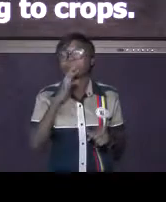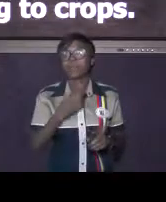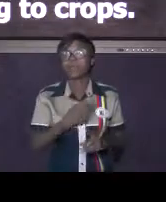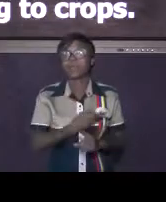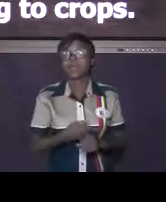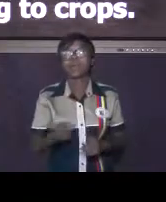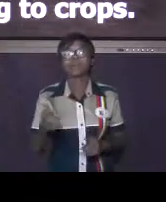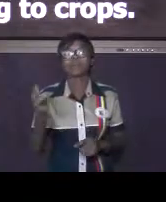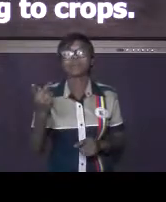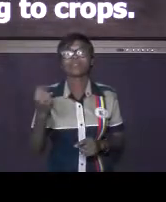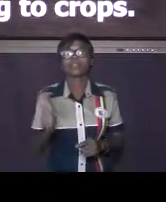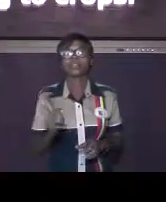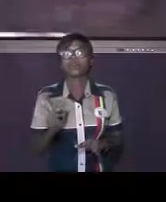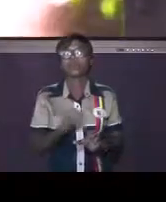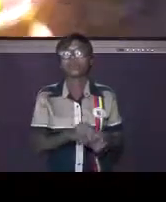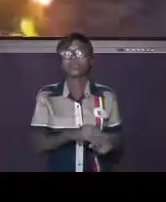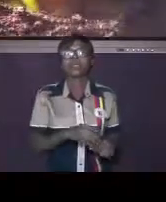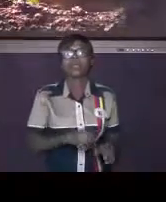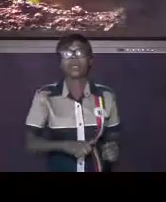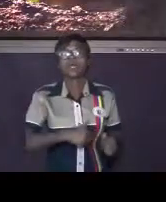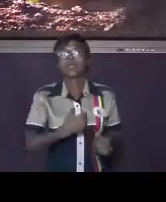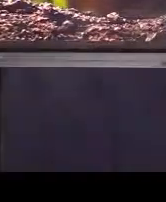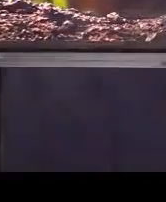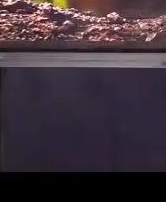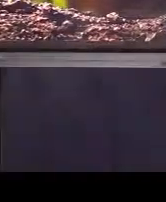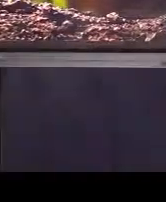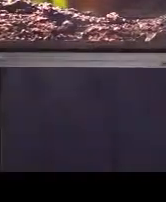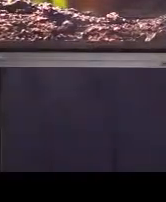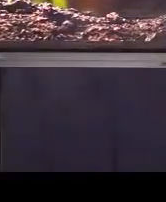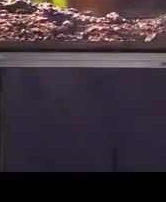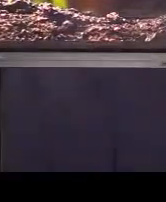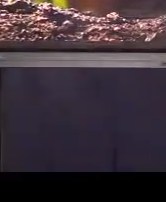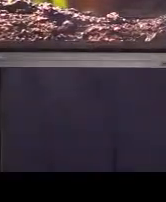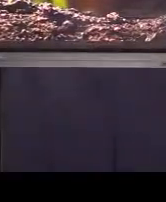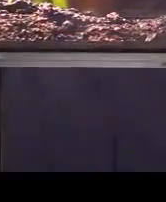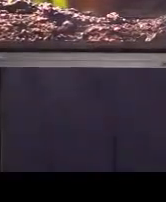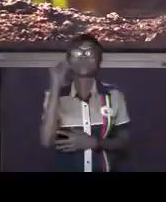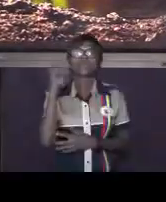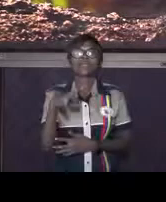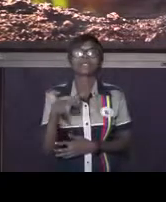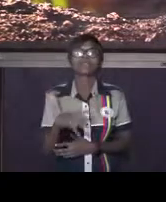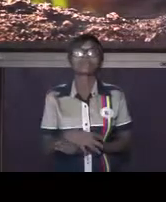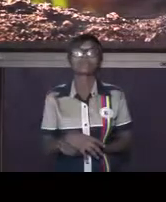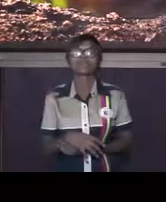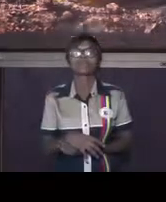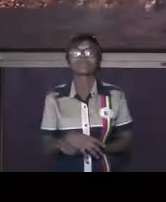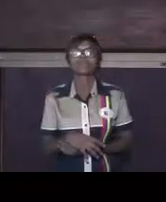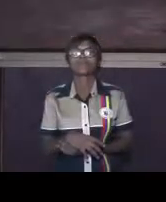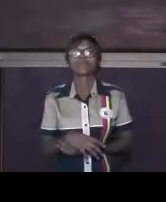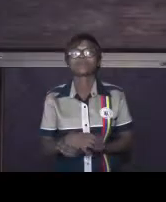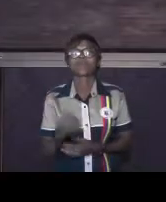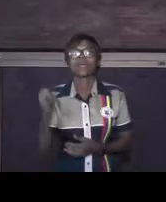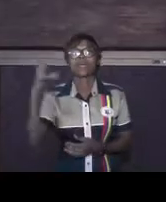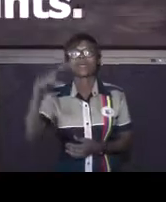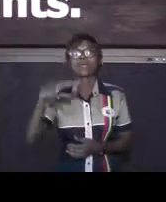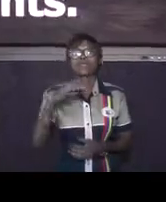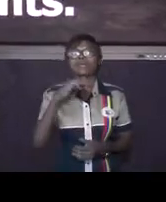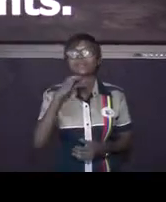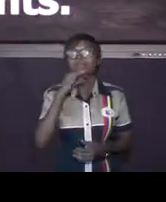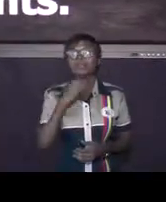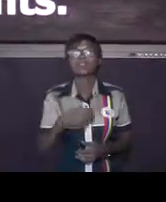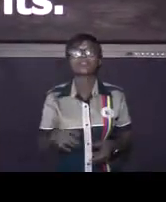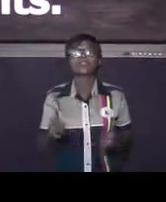even devastating to crops. Next one is light. Light